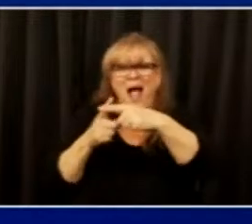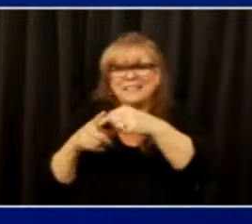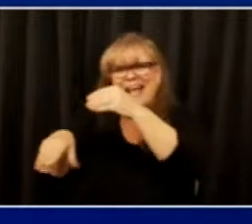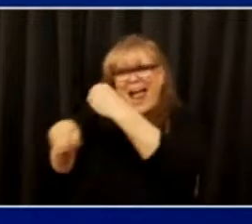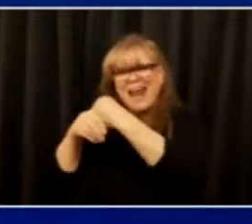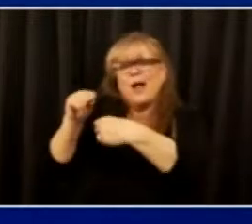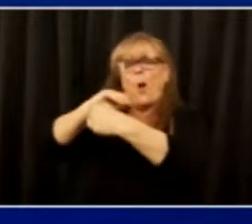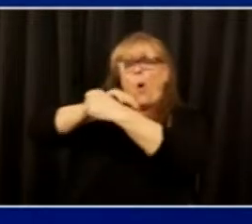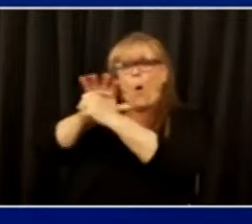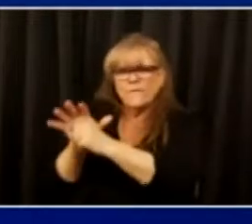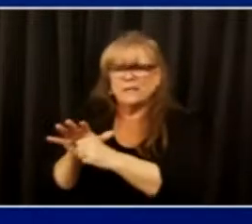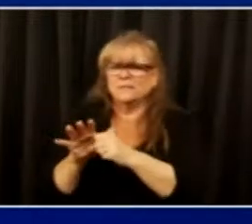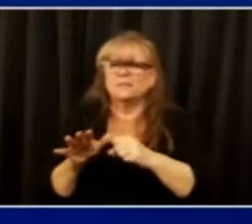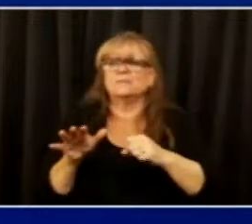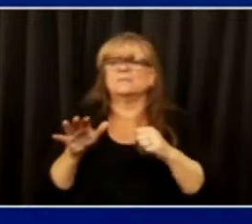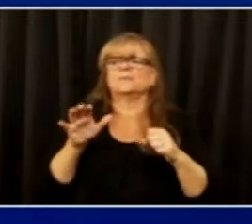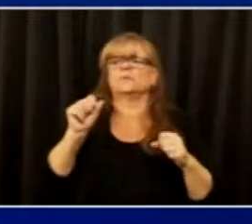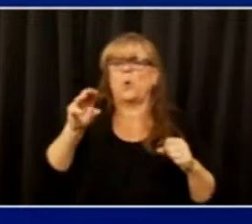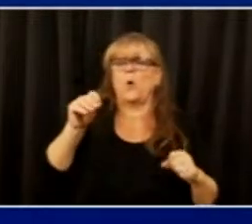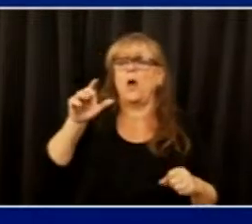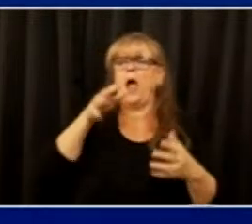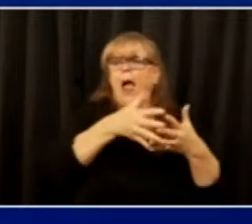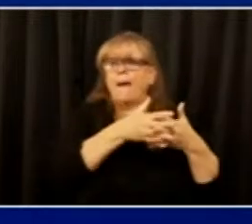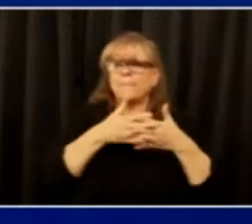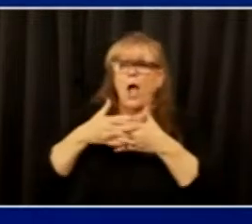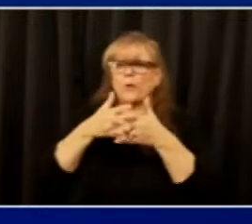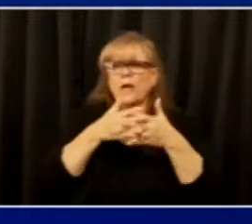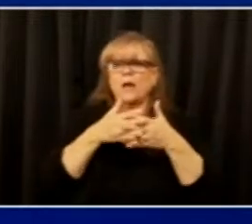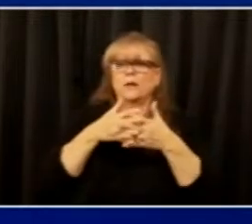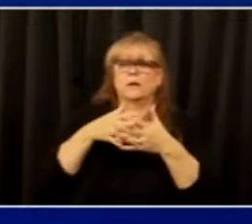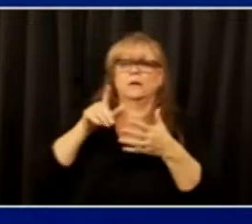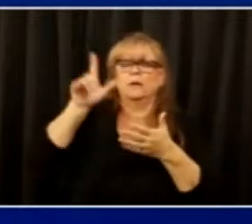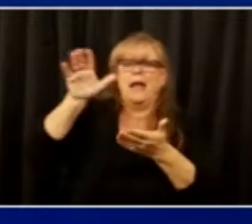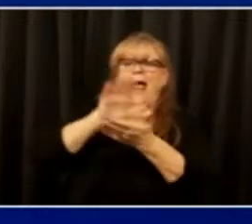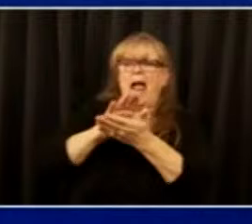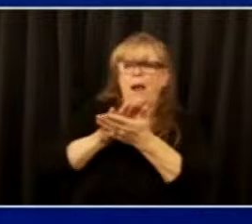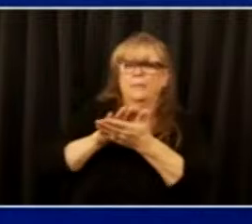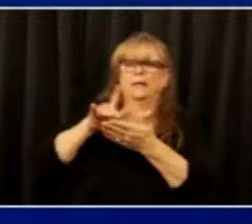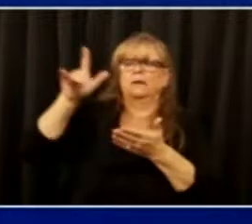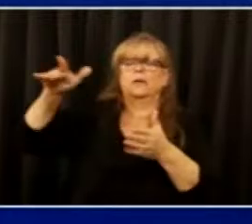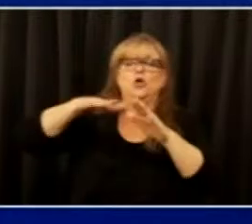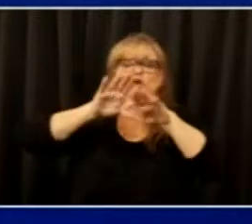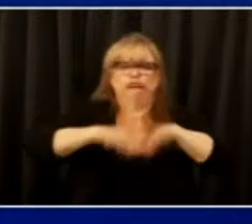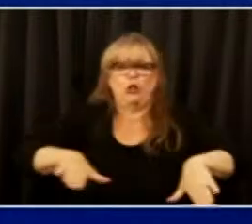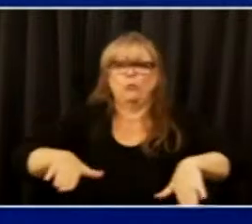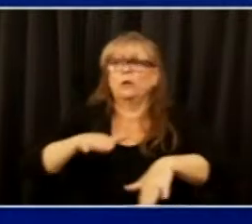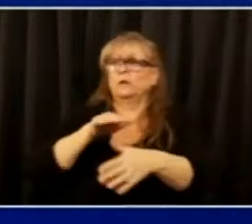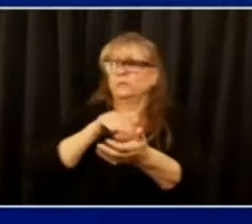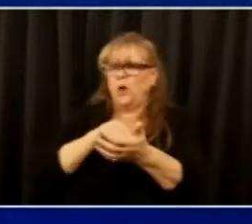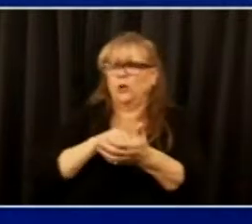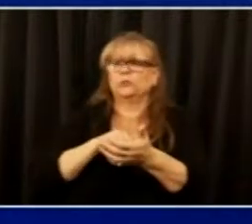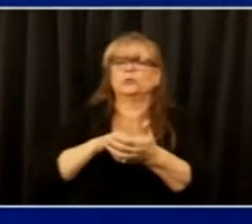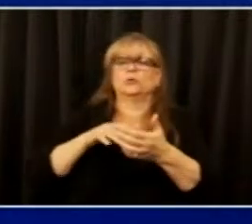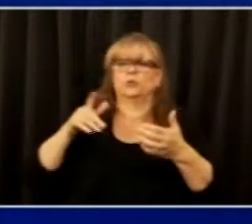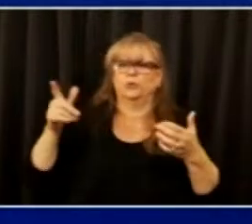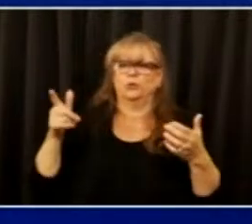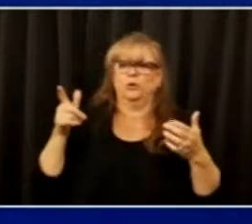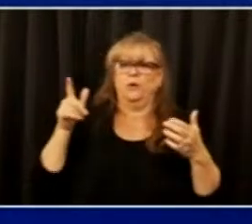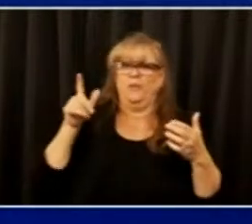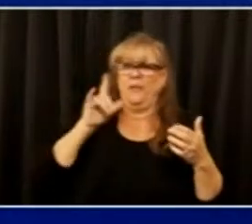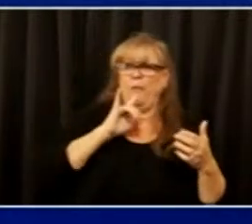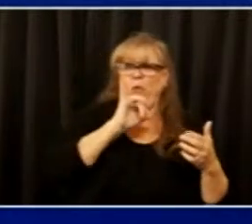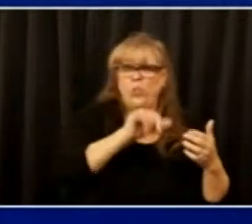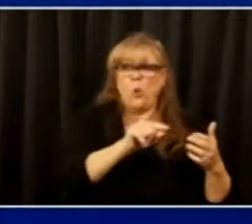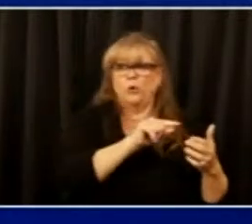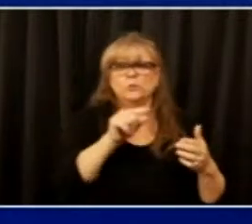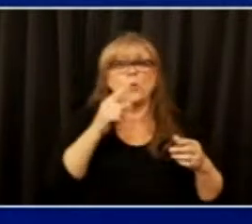of Pediatrics just put out a statement approving that these routine immunizations can be given at the same